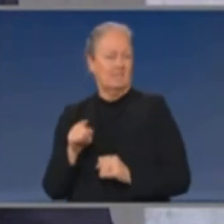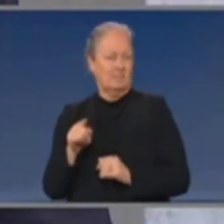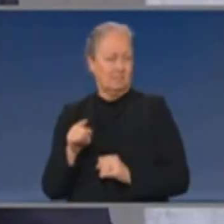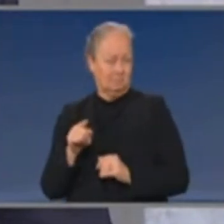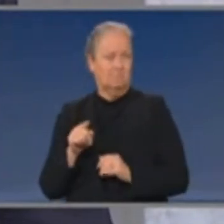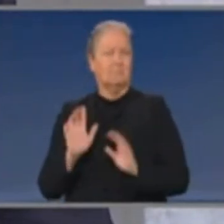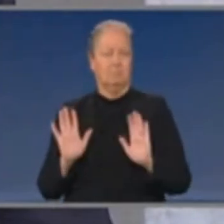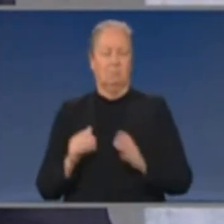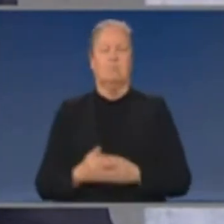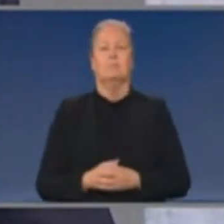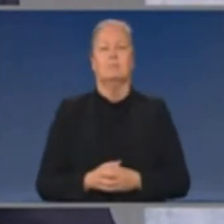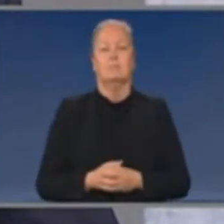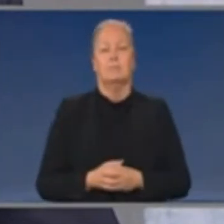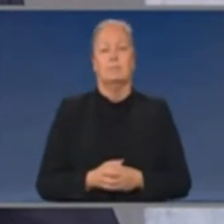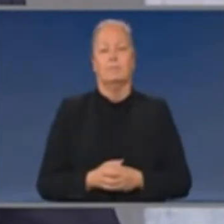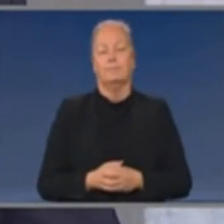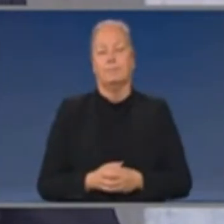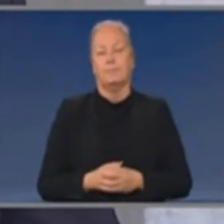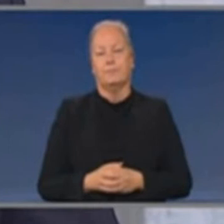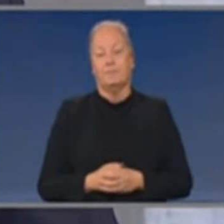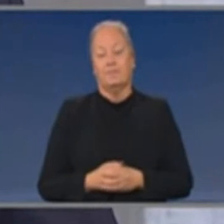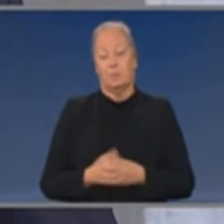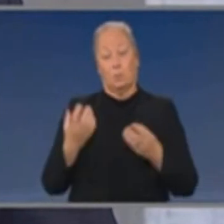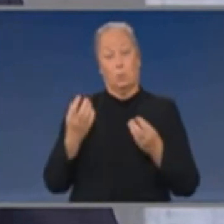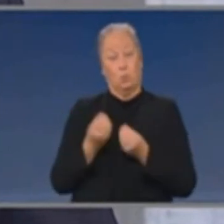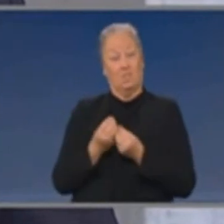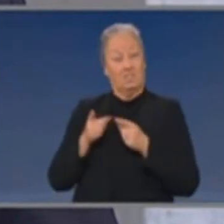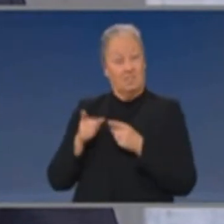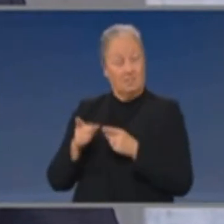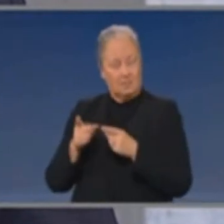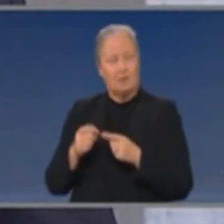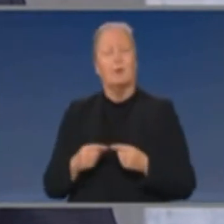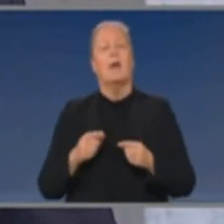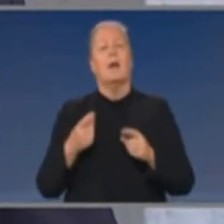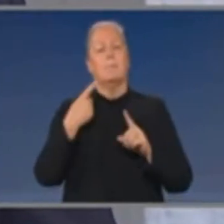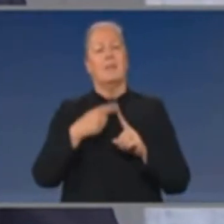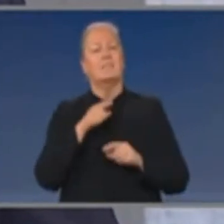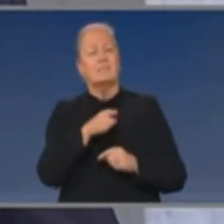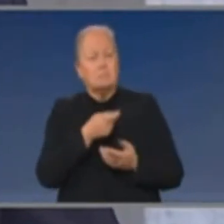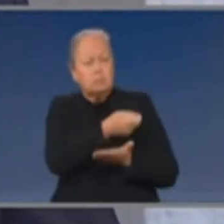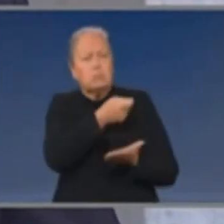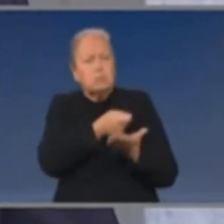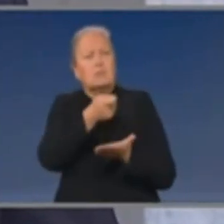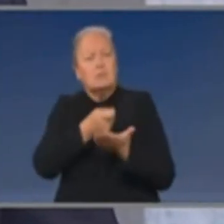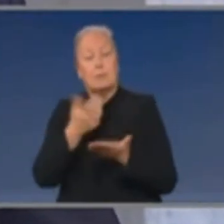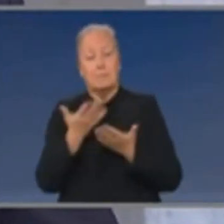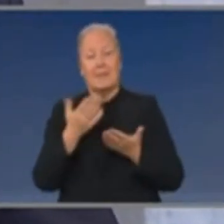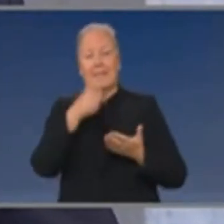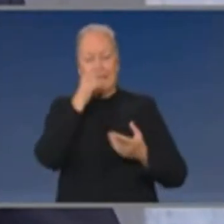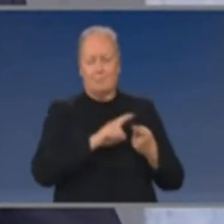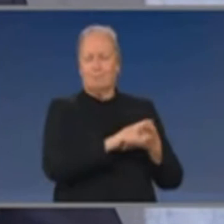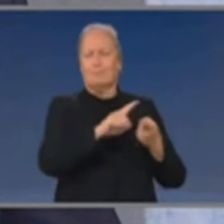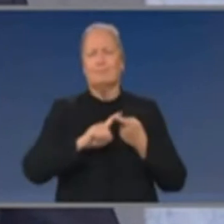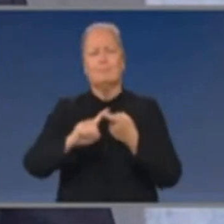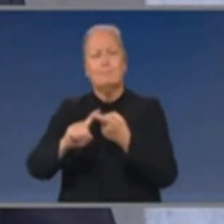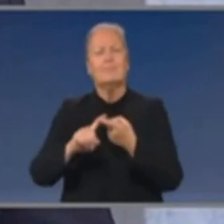that program. And that, as much as anything else, including the income support payments, has kept people in jobs. I've